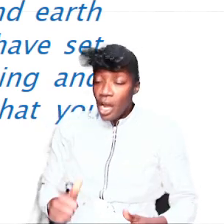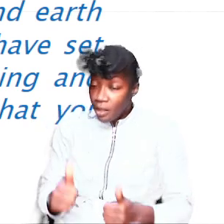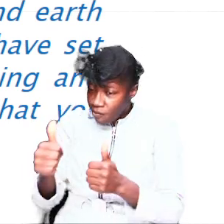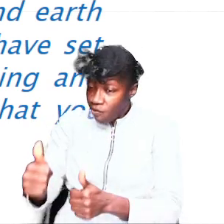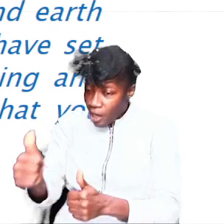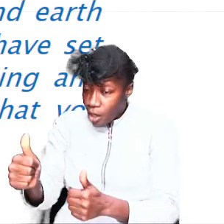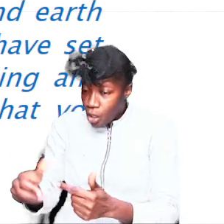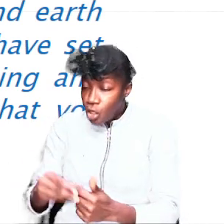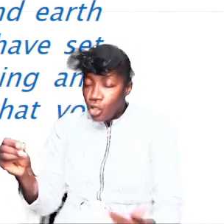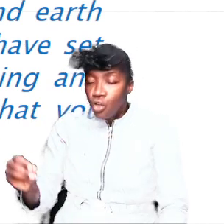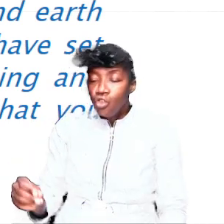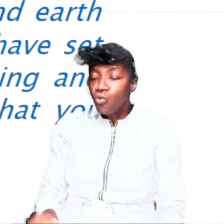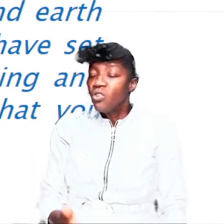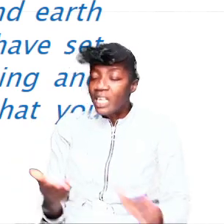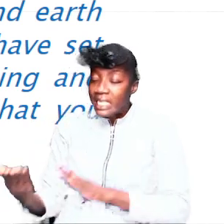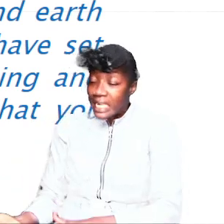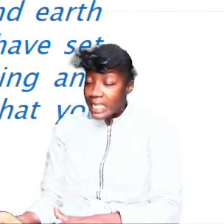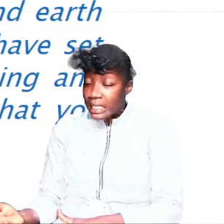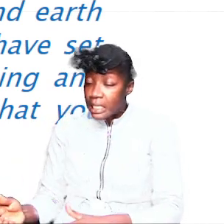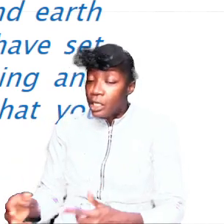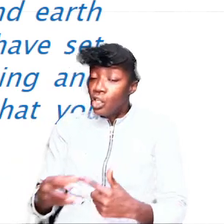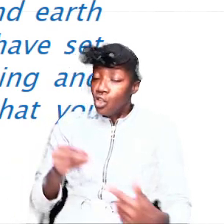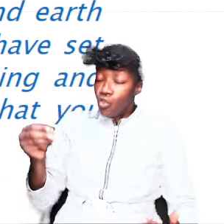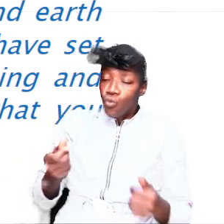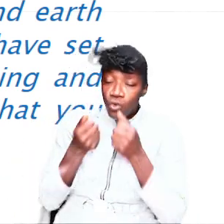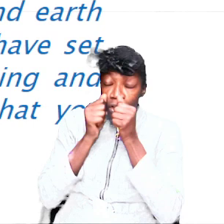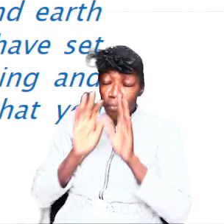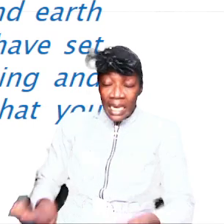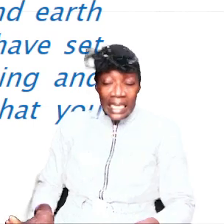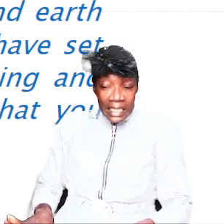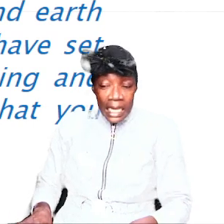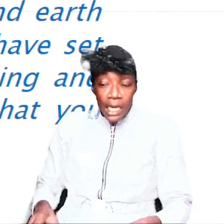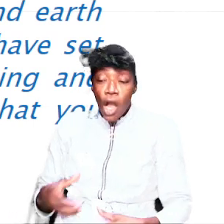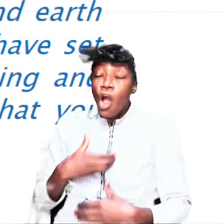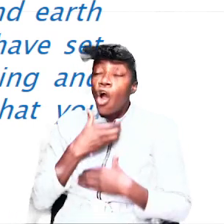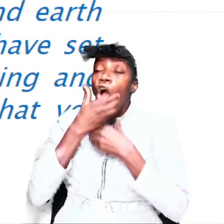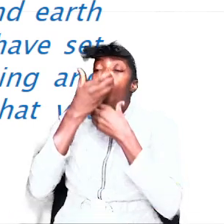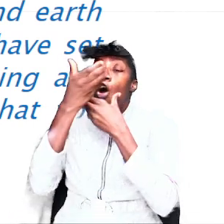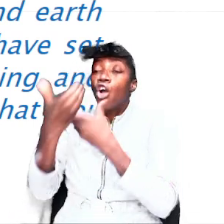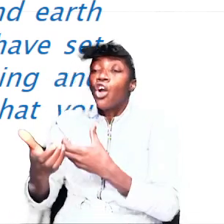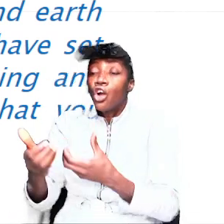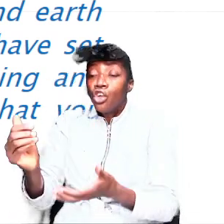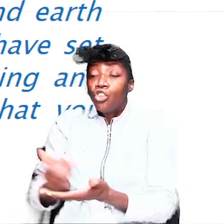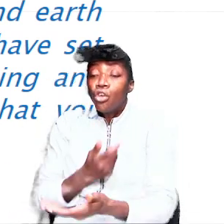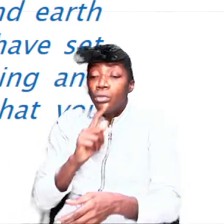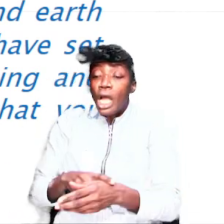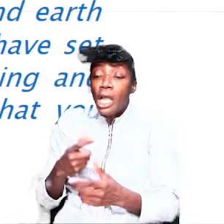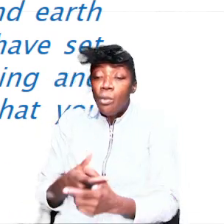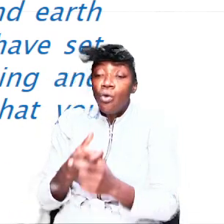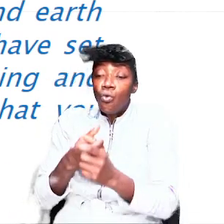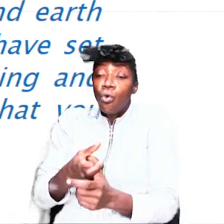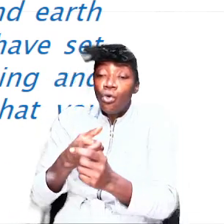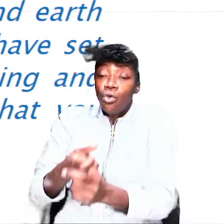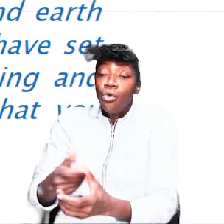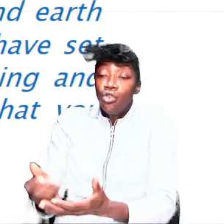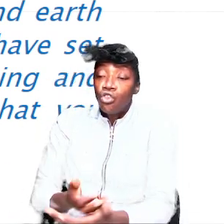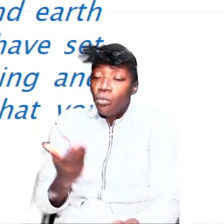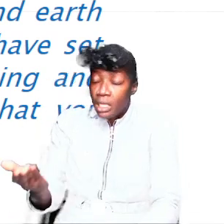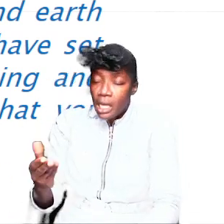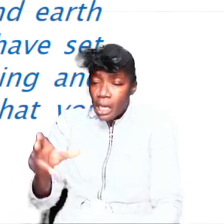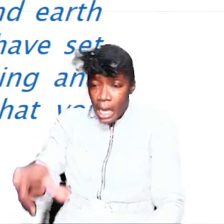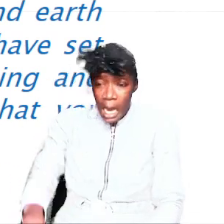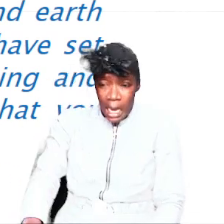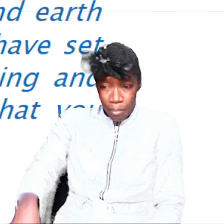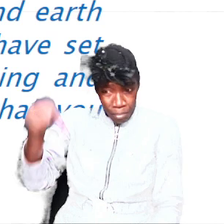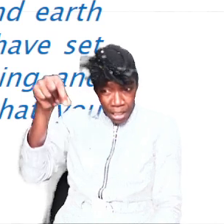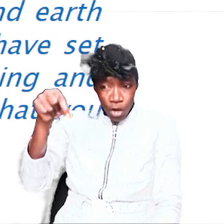choose blessing and we can choose curse. Sometimes we run down certain things and pick up a curse in our